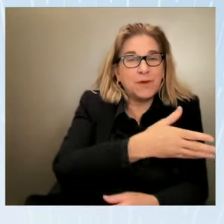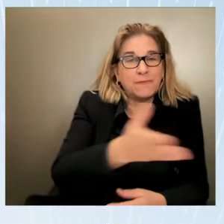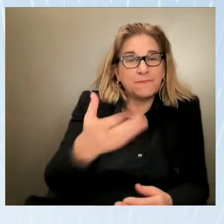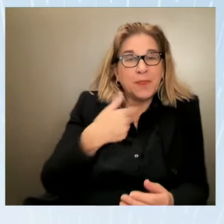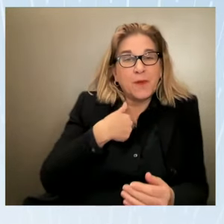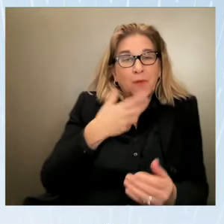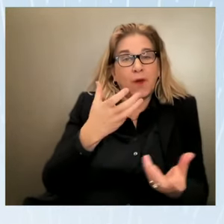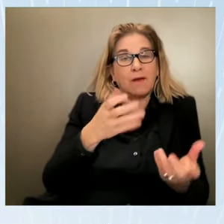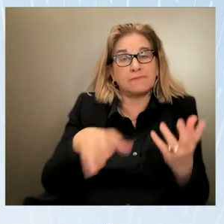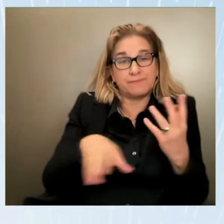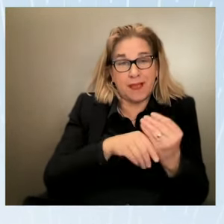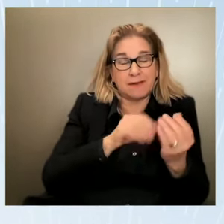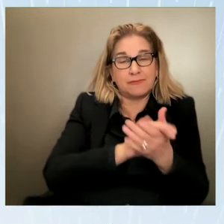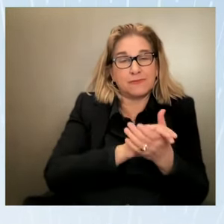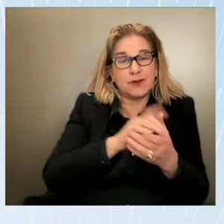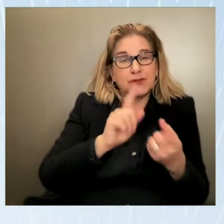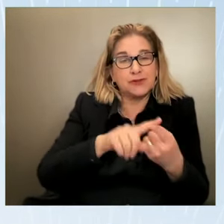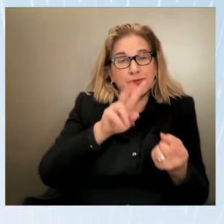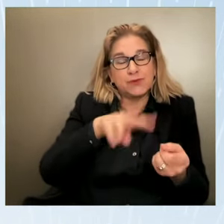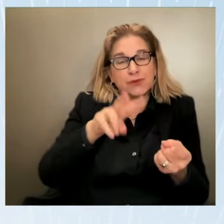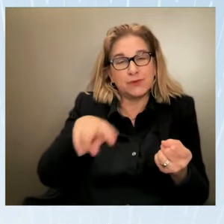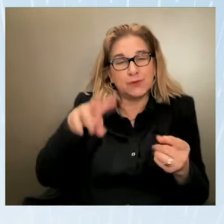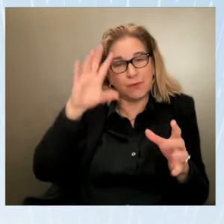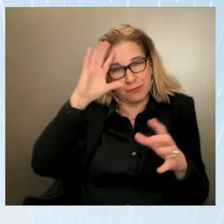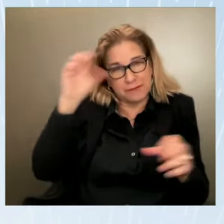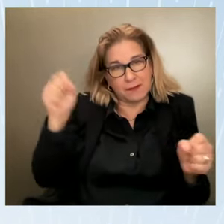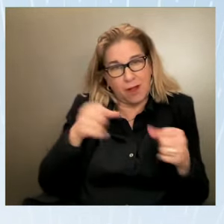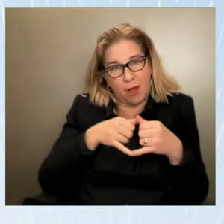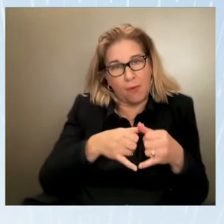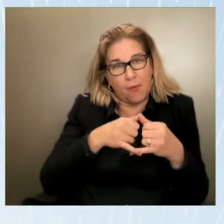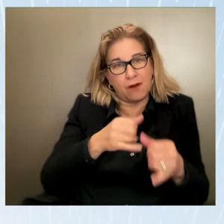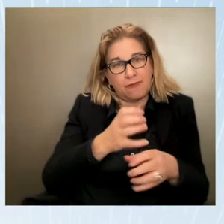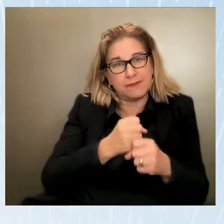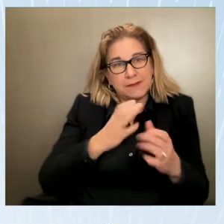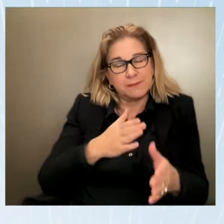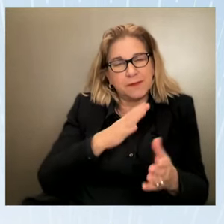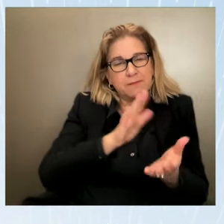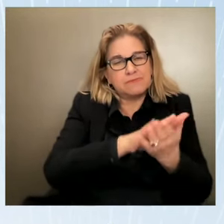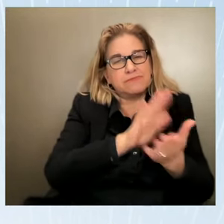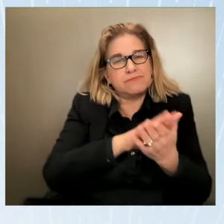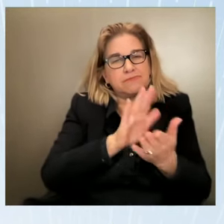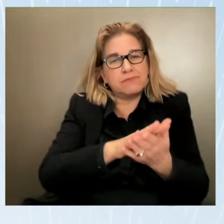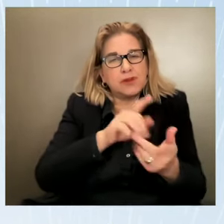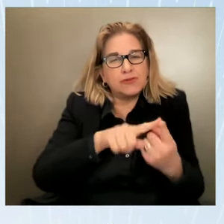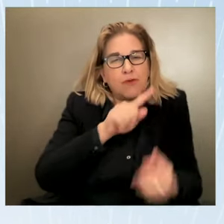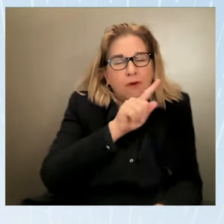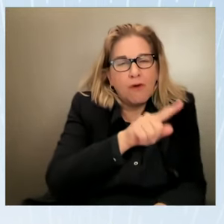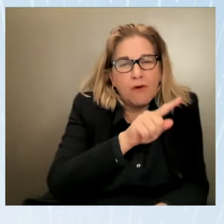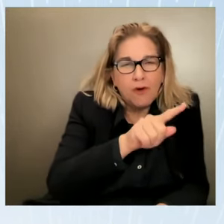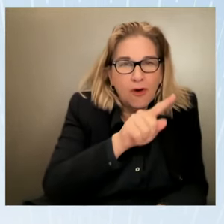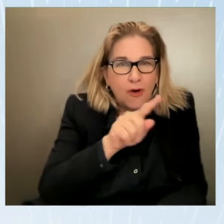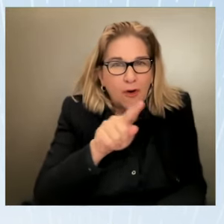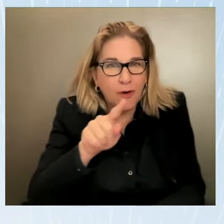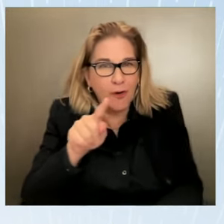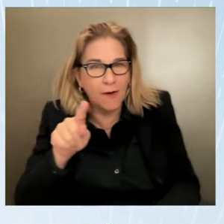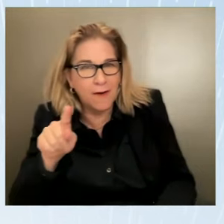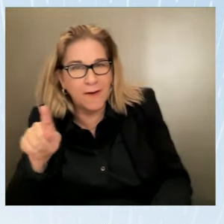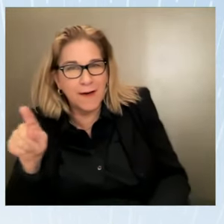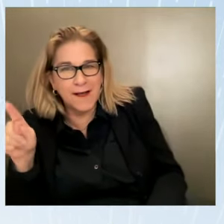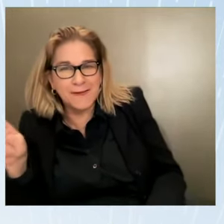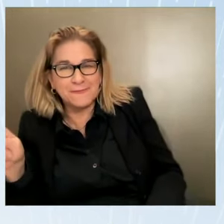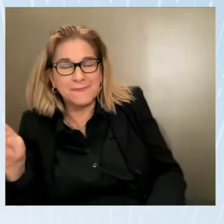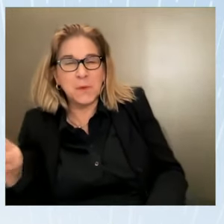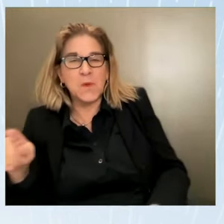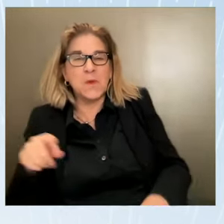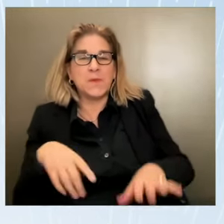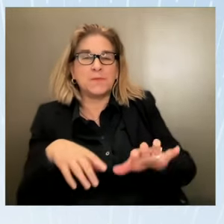incredibly impactful work. The Department of Defense takes seriously its role in monitoring and combating human trafficking. We